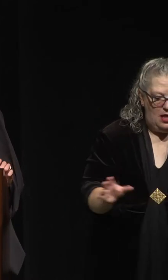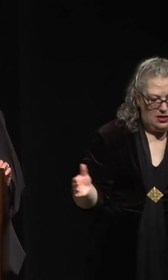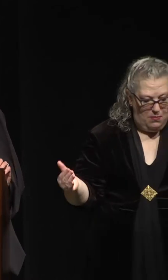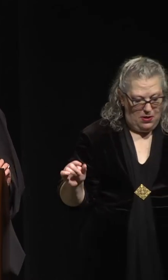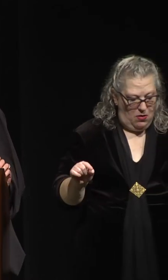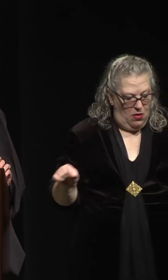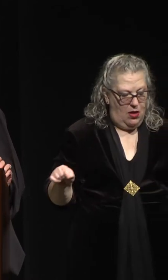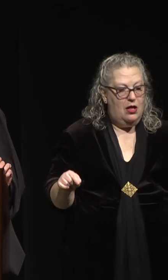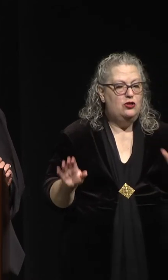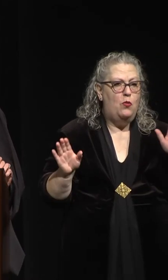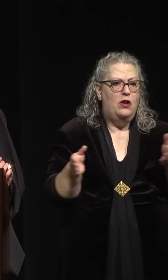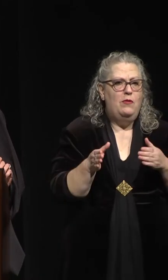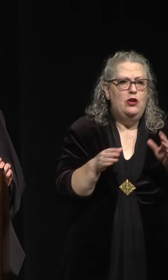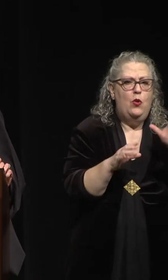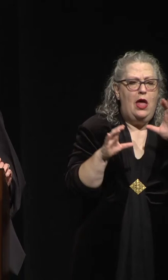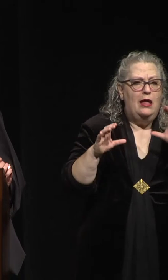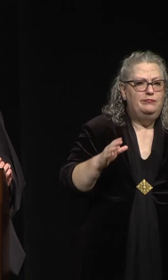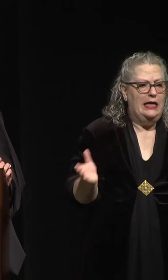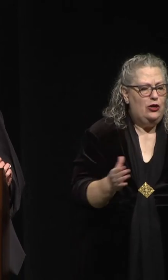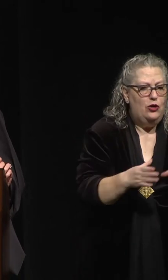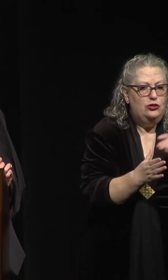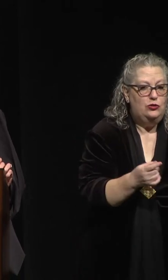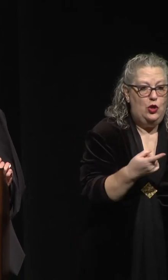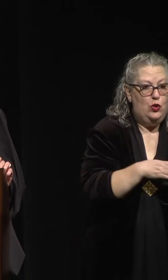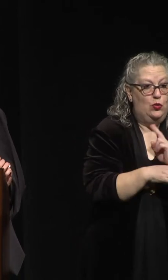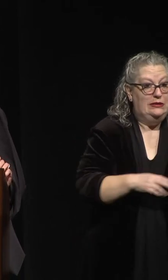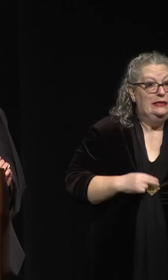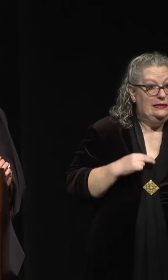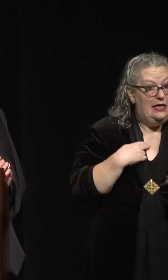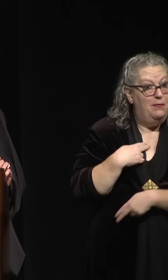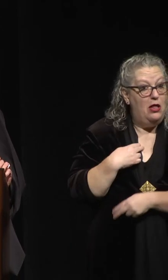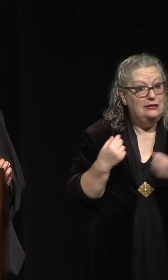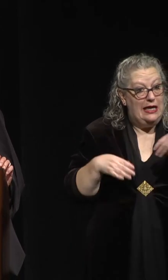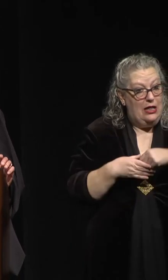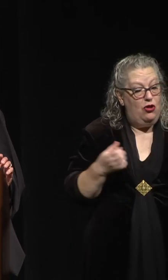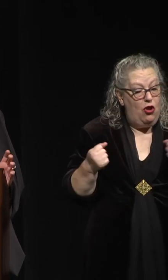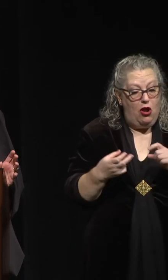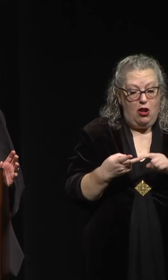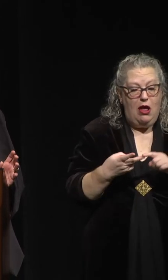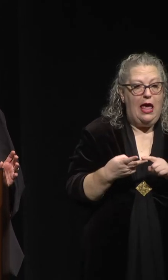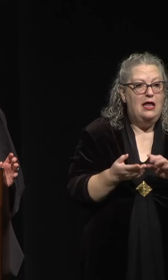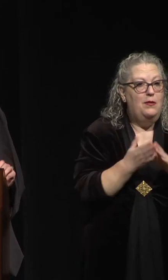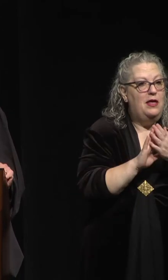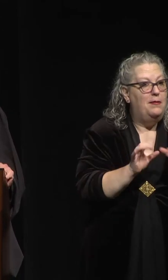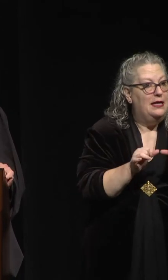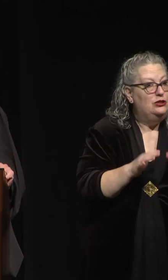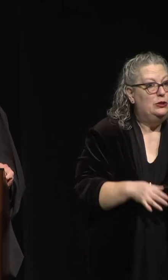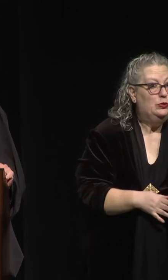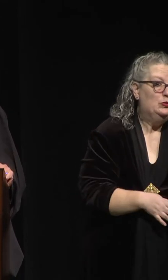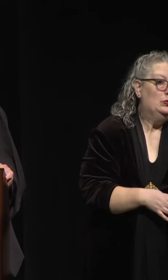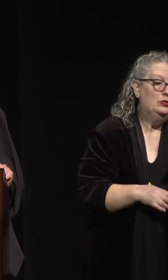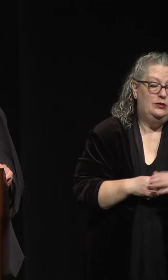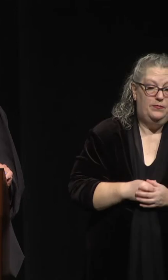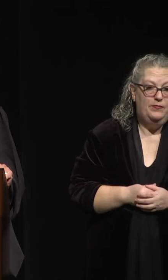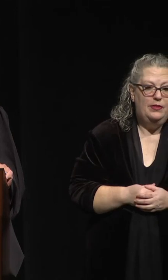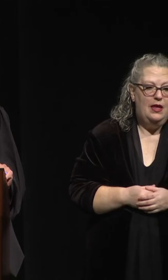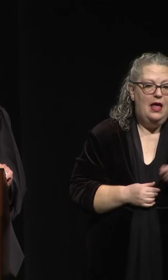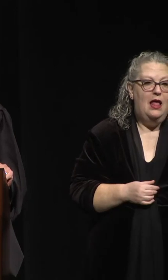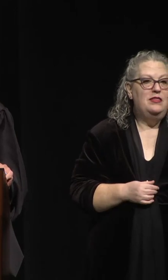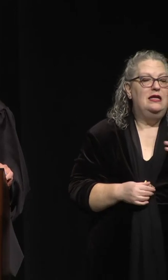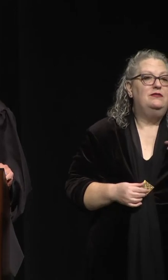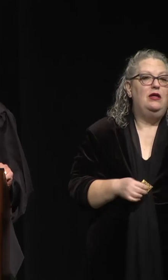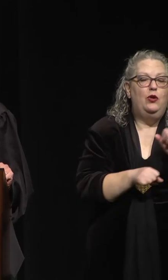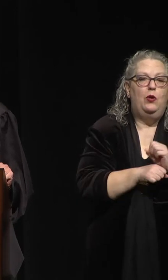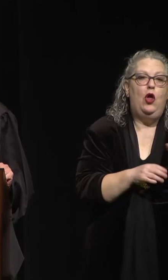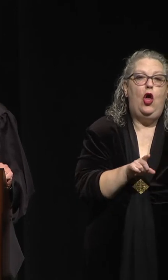was a great way to encourage students to wear their seatbelts and to become engineers. This volunteer